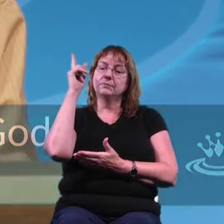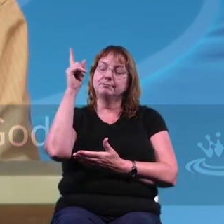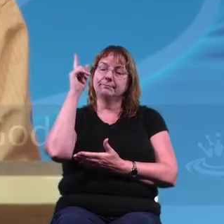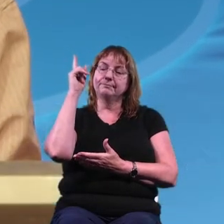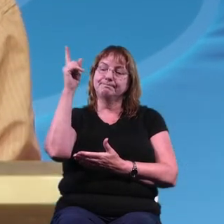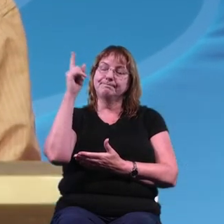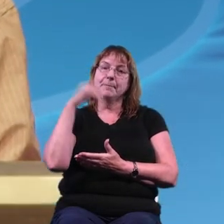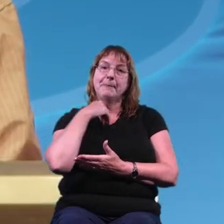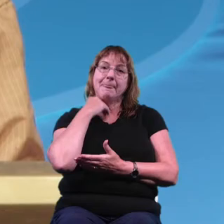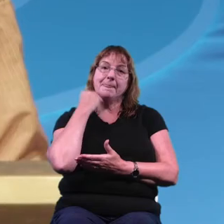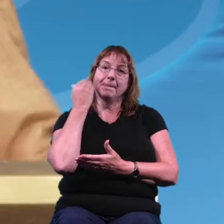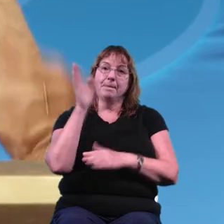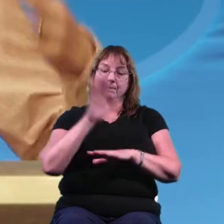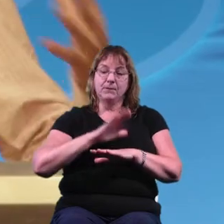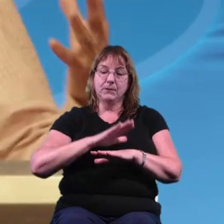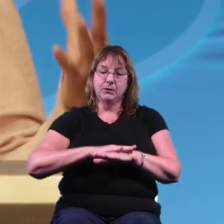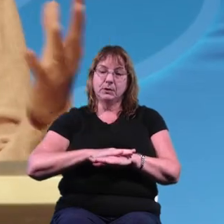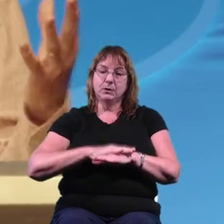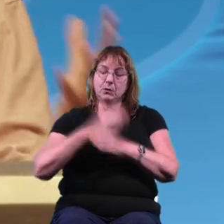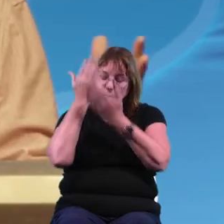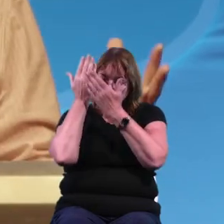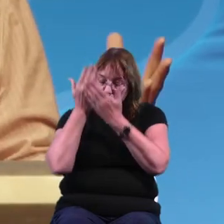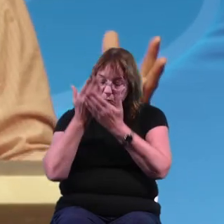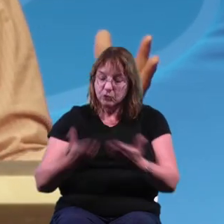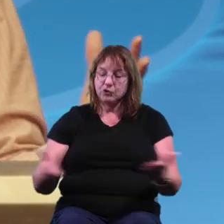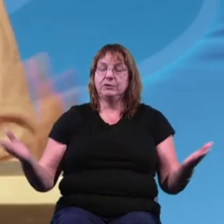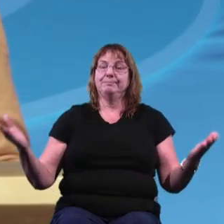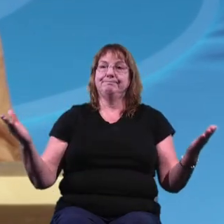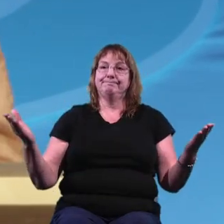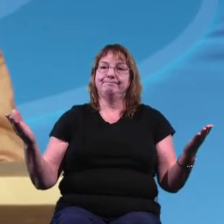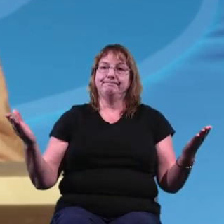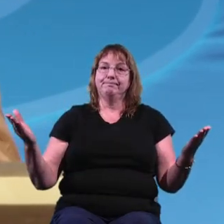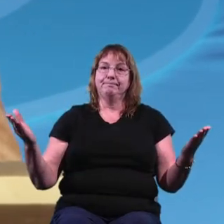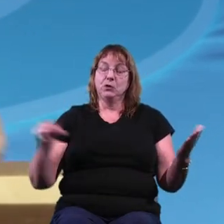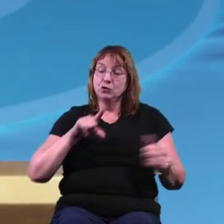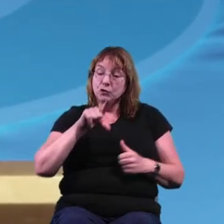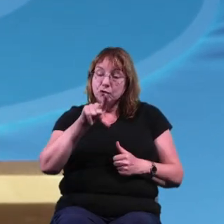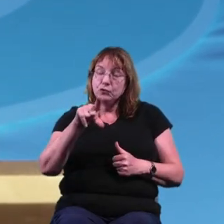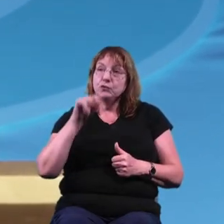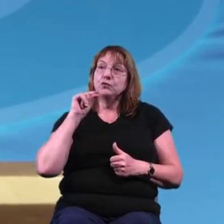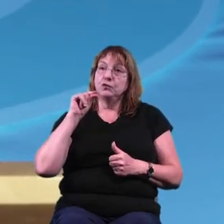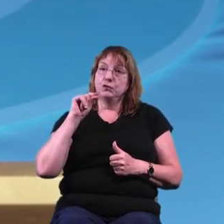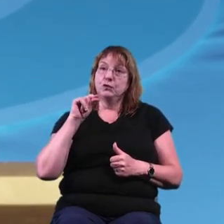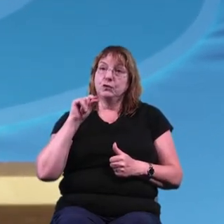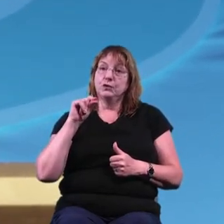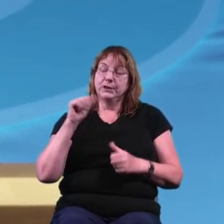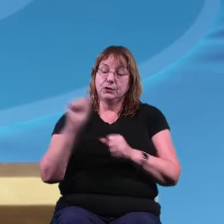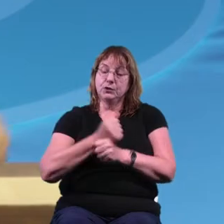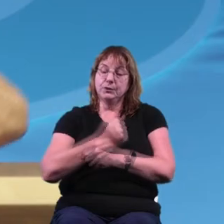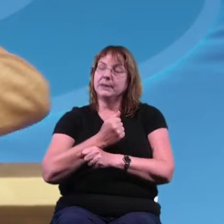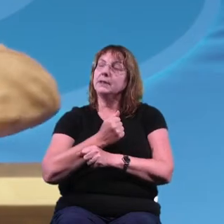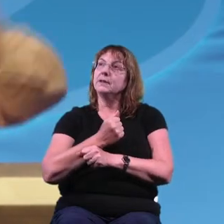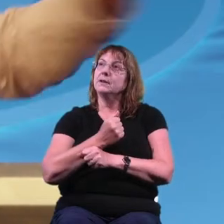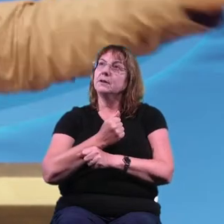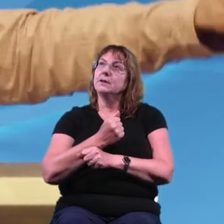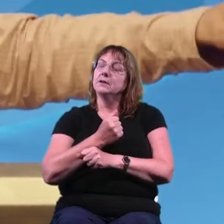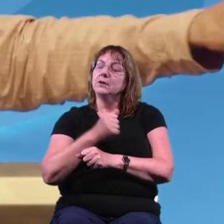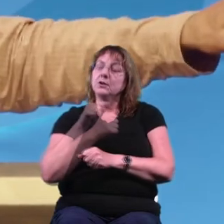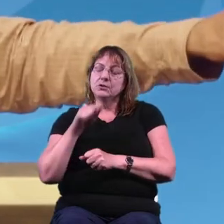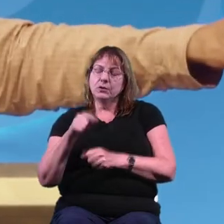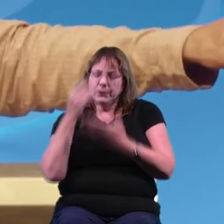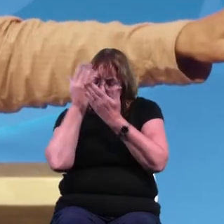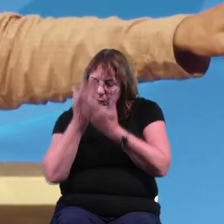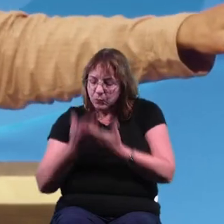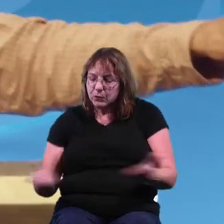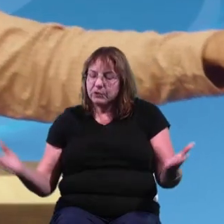Every time we worship, we're making a choice. The choice to worship one thing is a choice not to